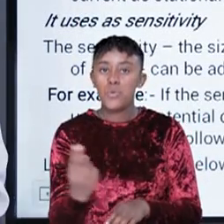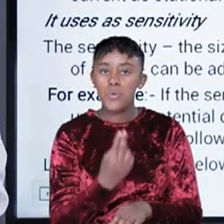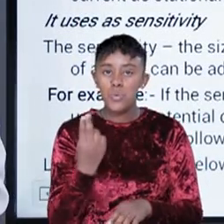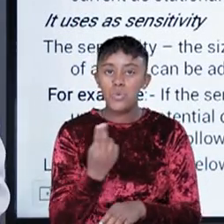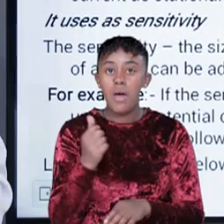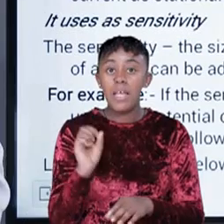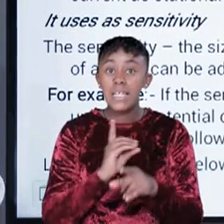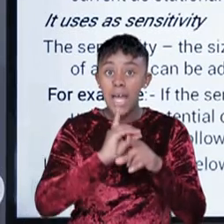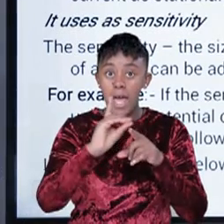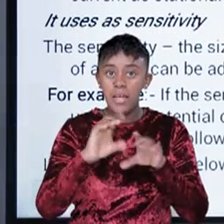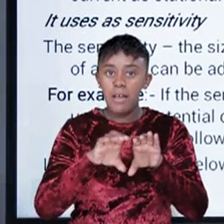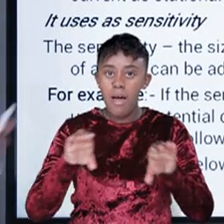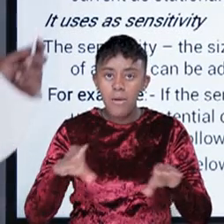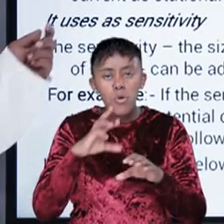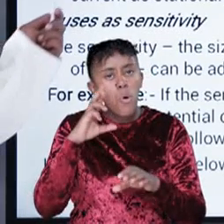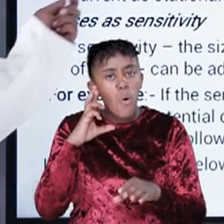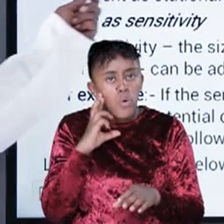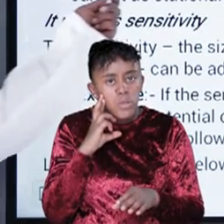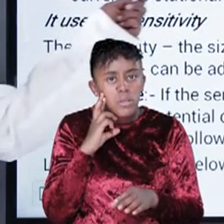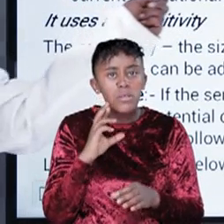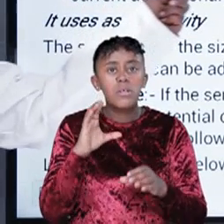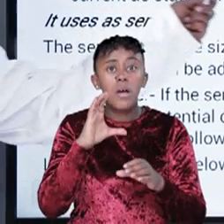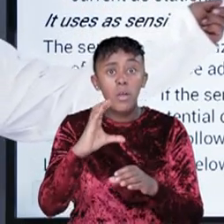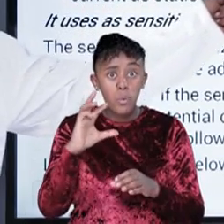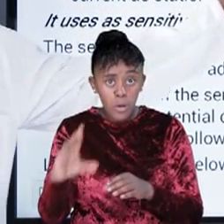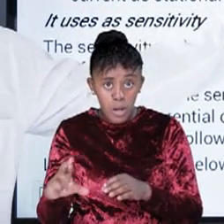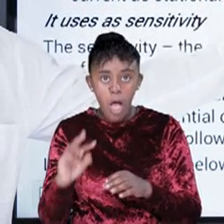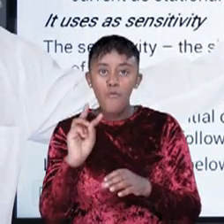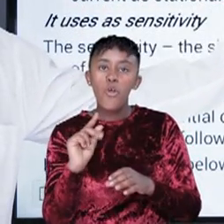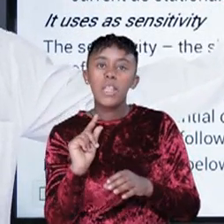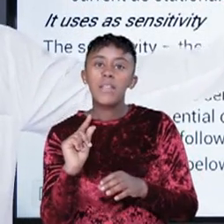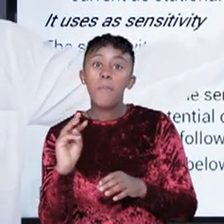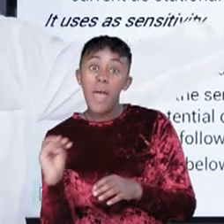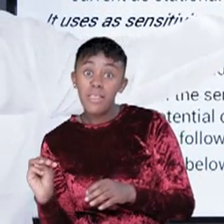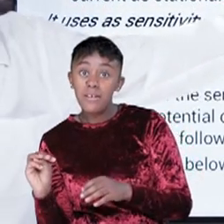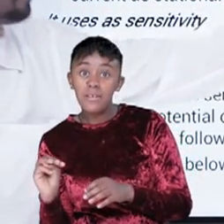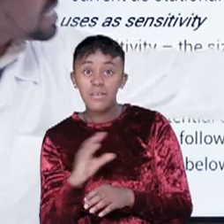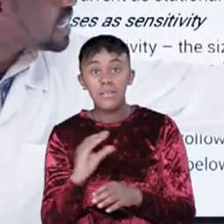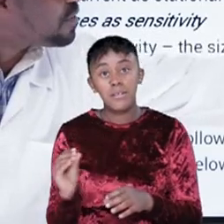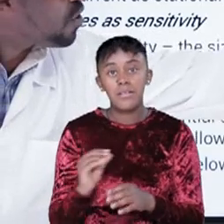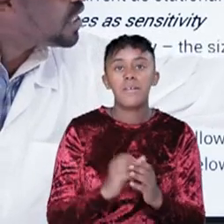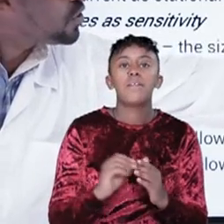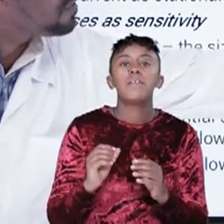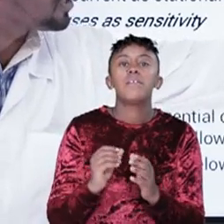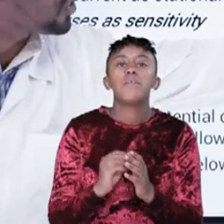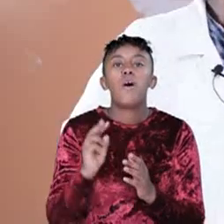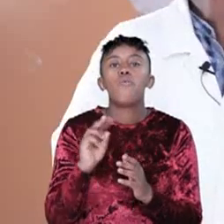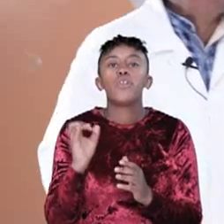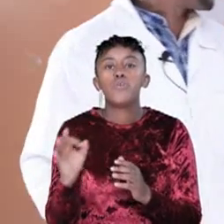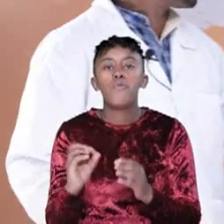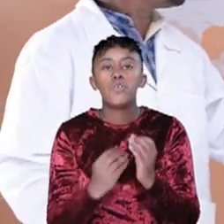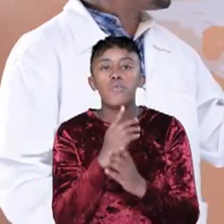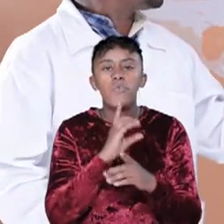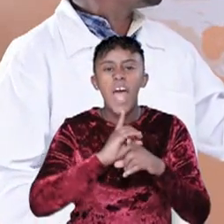use cathode rays as a direct current because cathode ray can be used as a voltmeter, and we represent the voltage of the